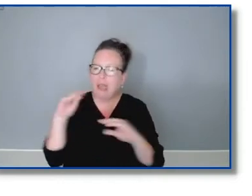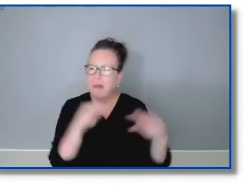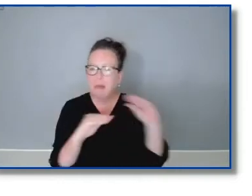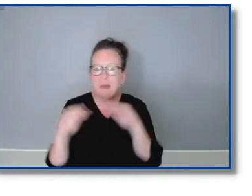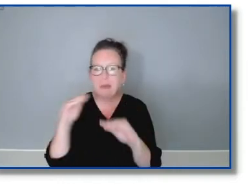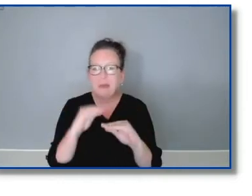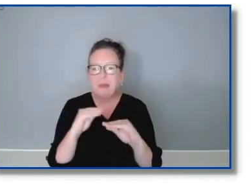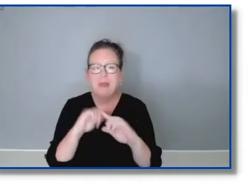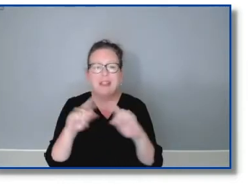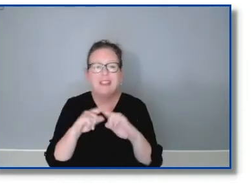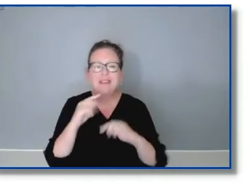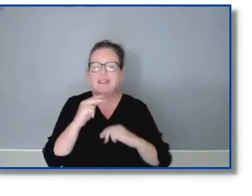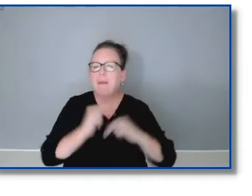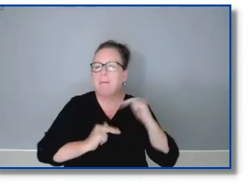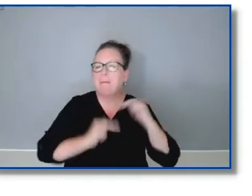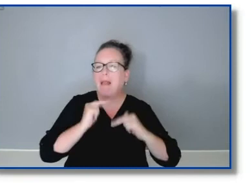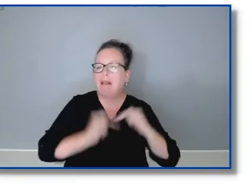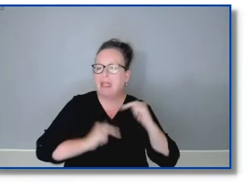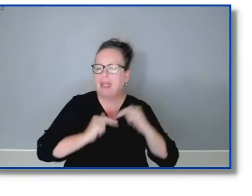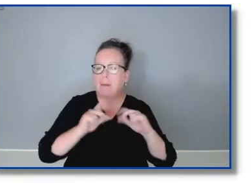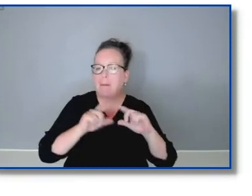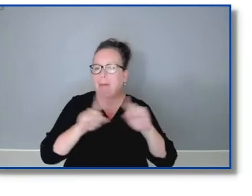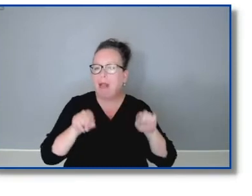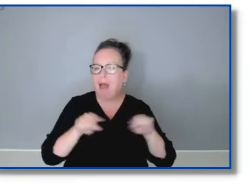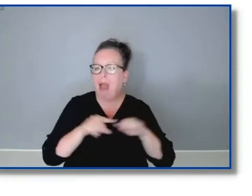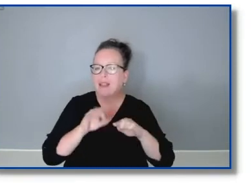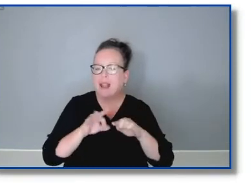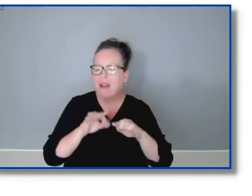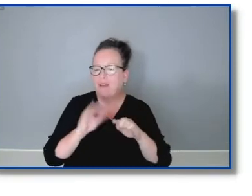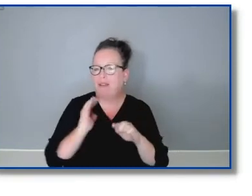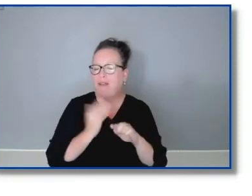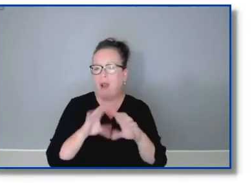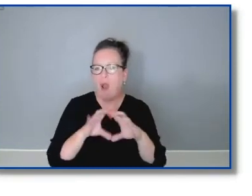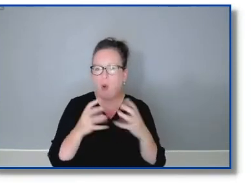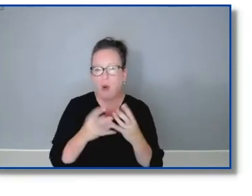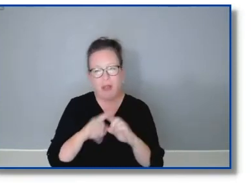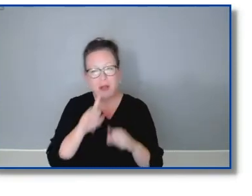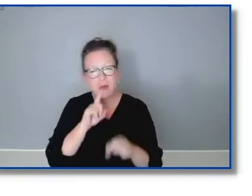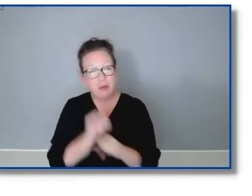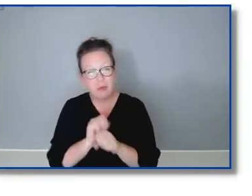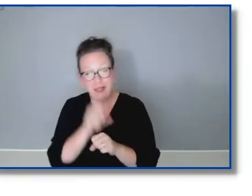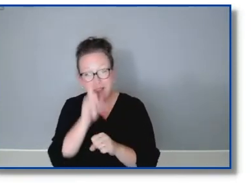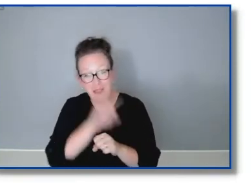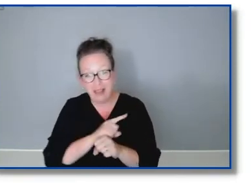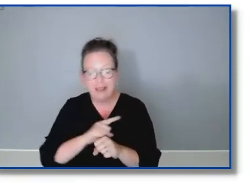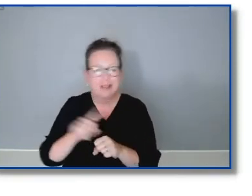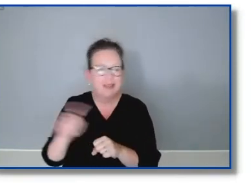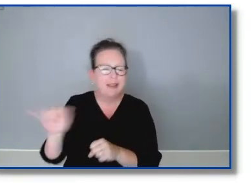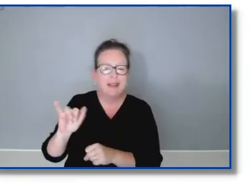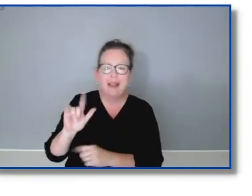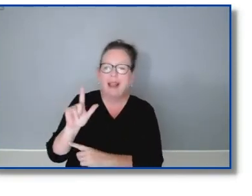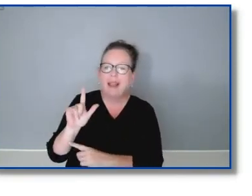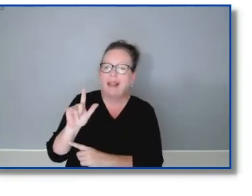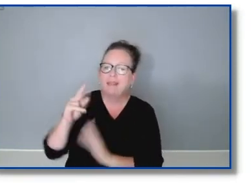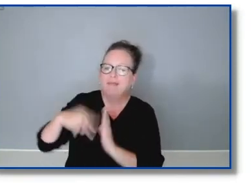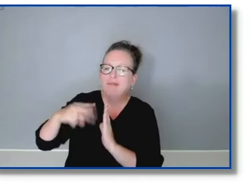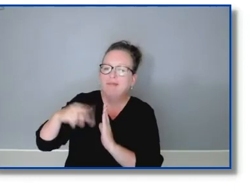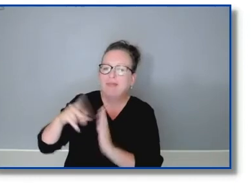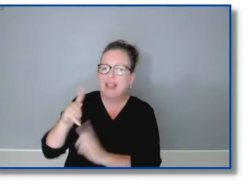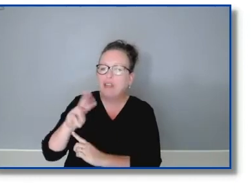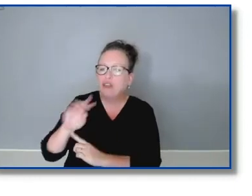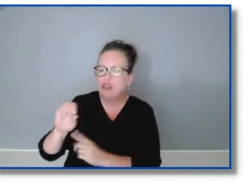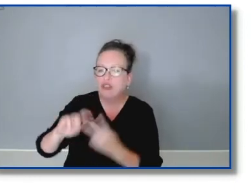fictions, with fictional elements and minerals in the history of literature, philosophy, cinema.